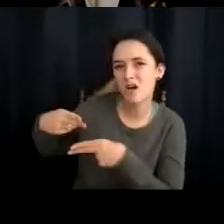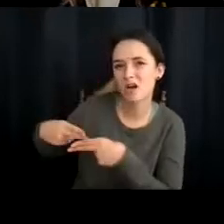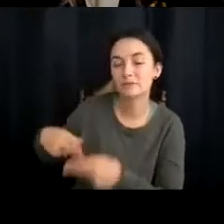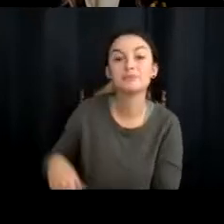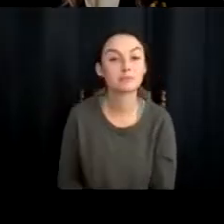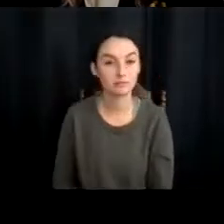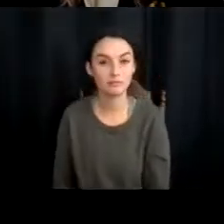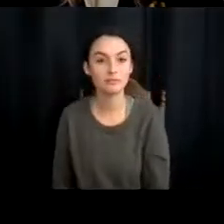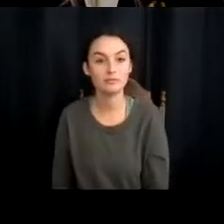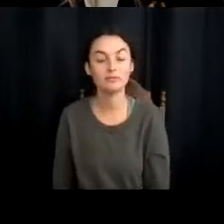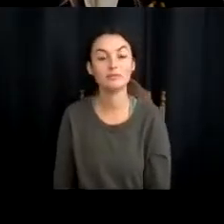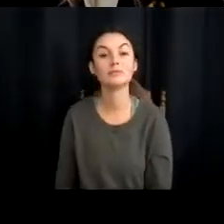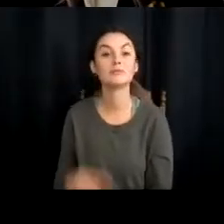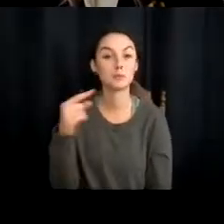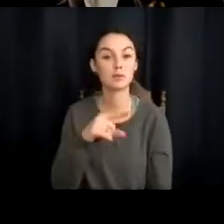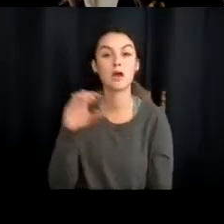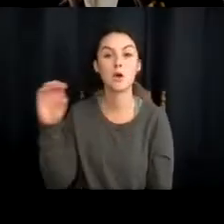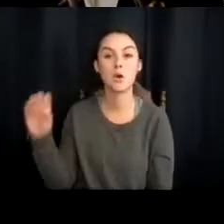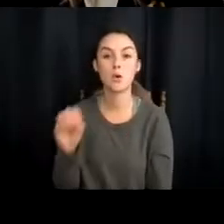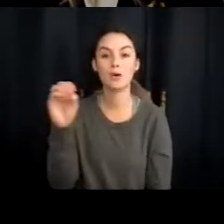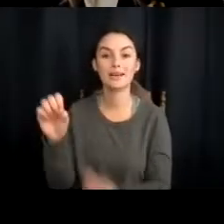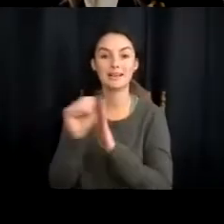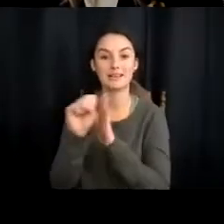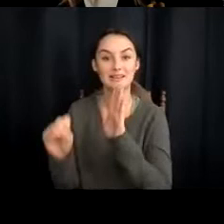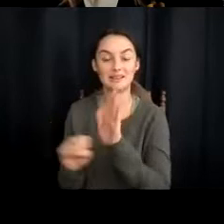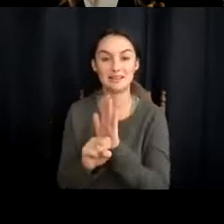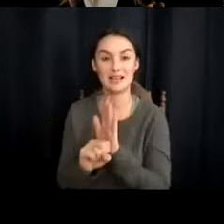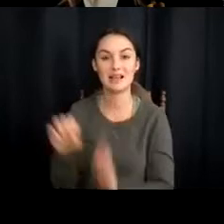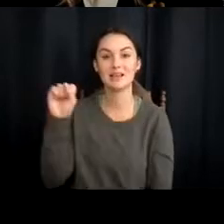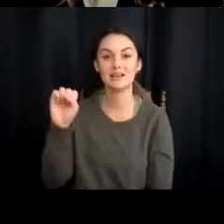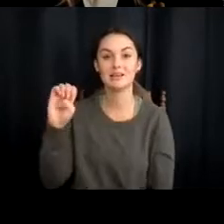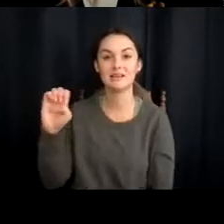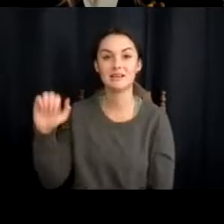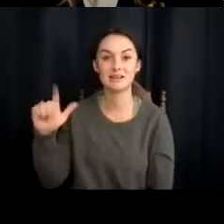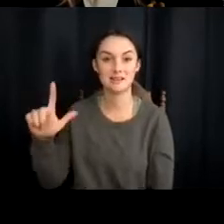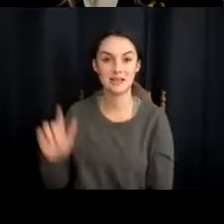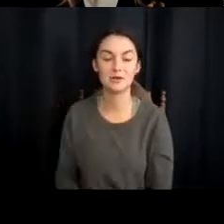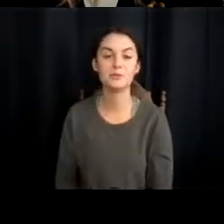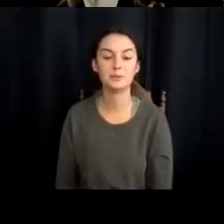so this is the Oregon State Seal. That's a great question. Okay.